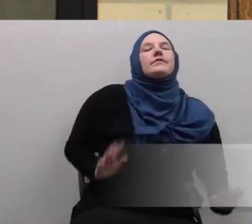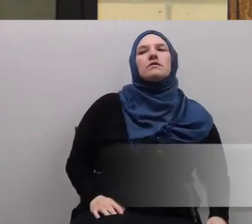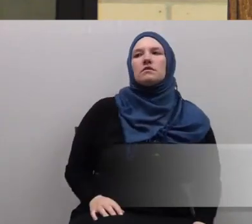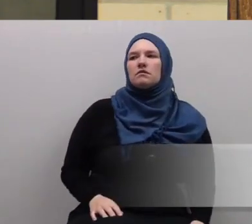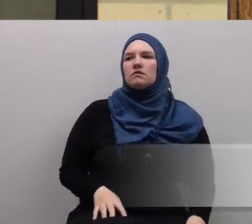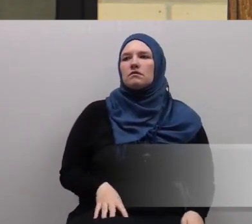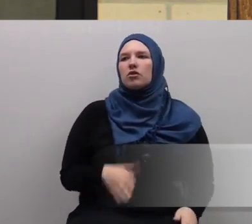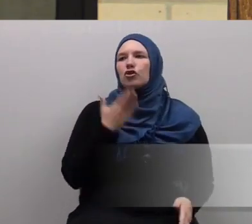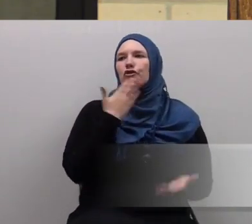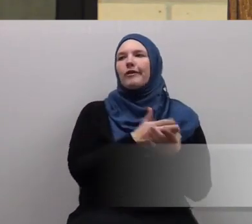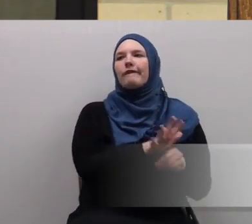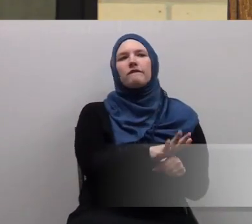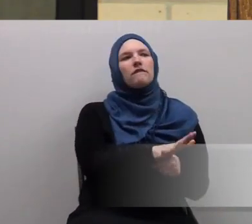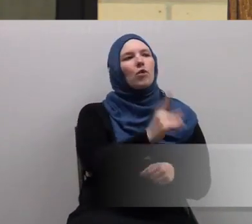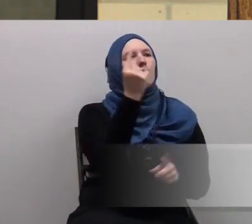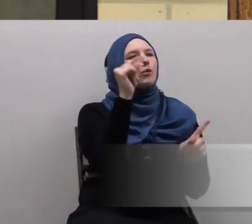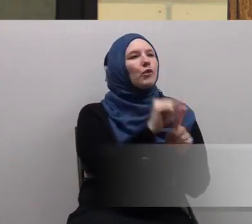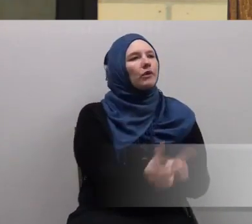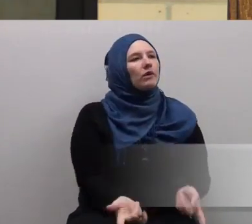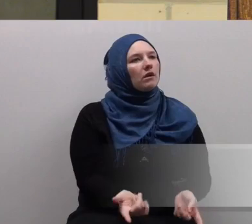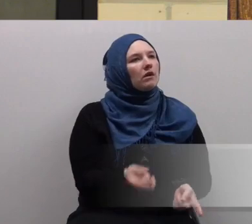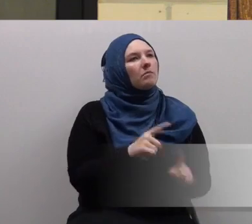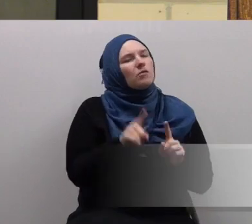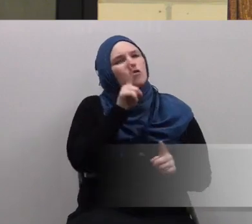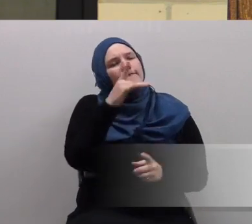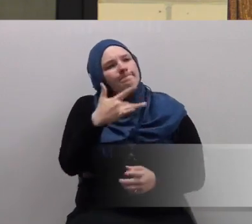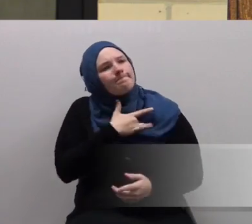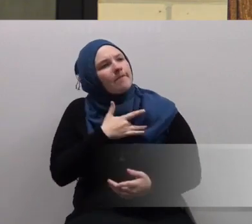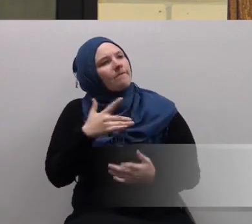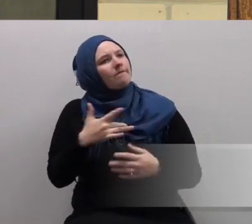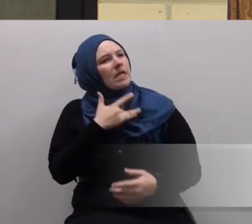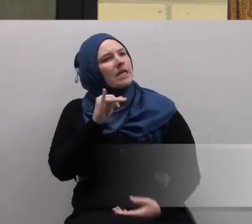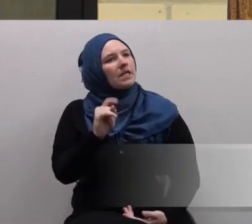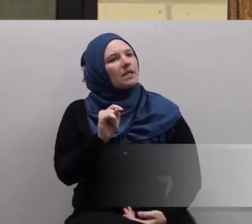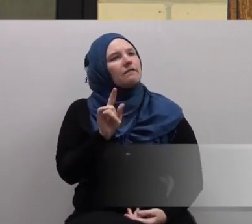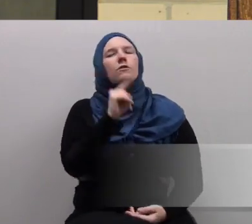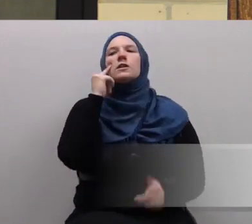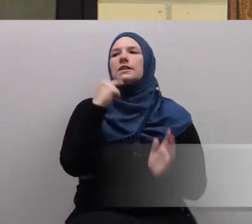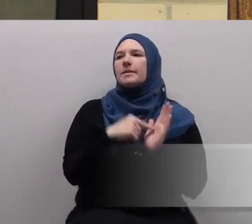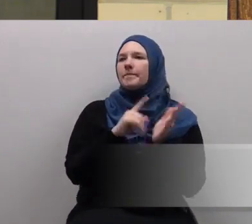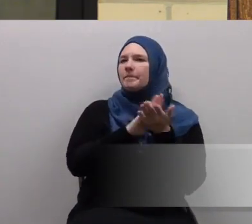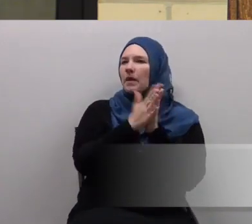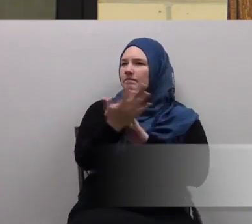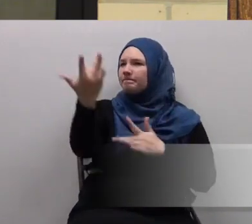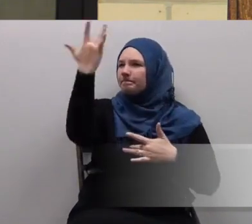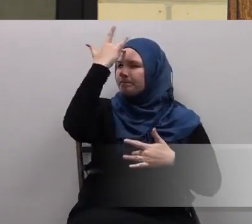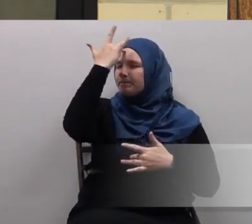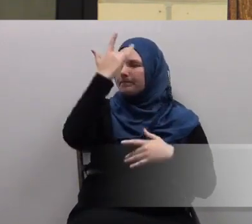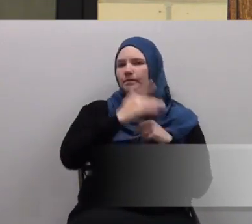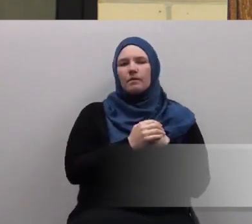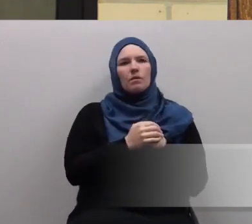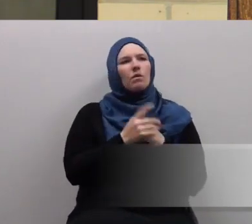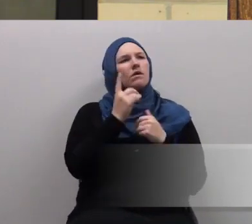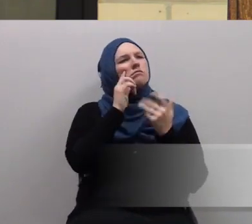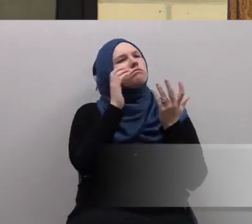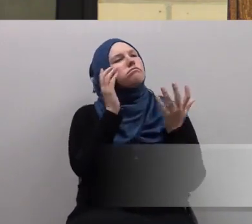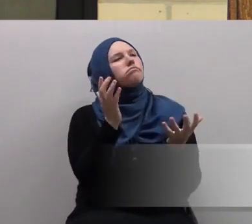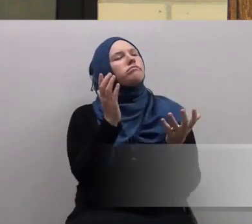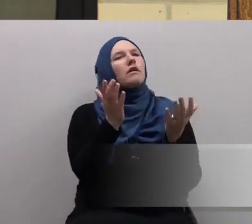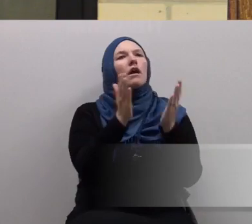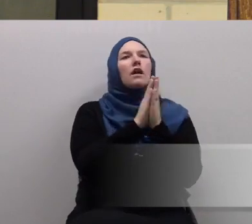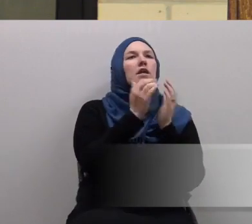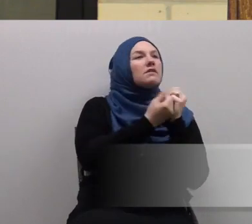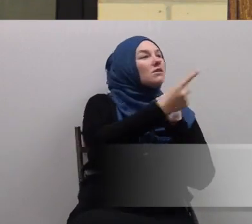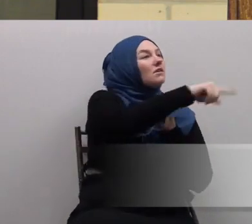those gifts. You see, when we become sick, we pray and we ask